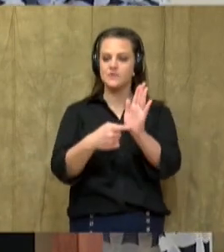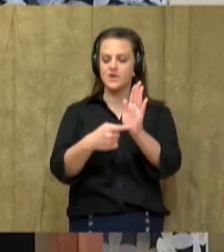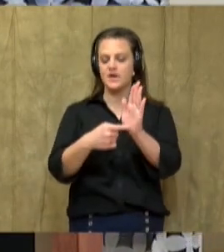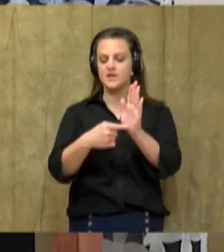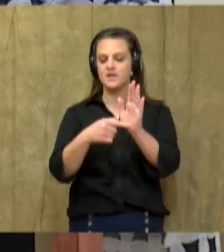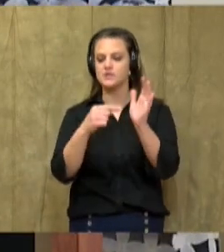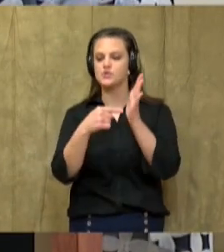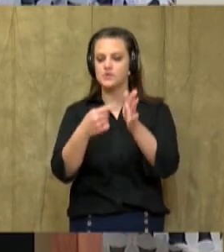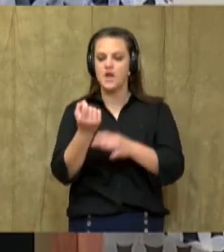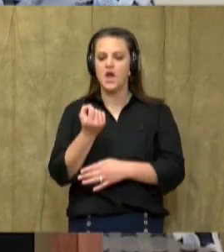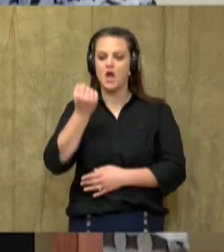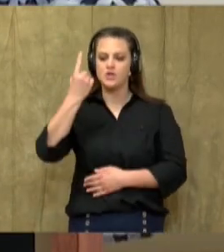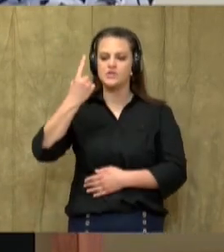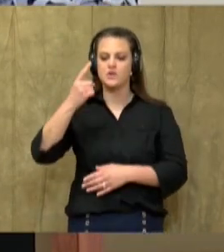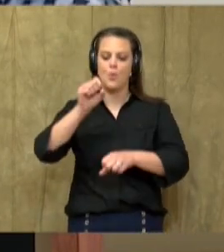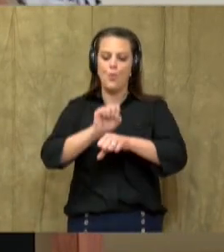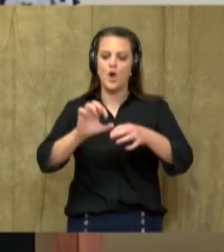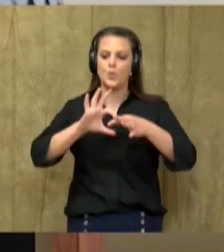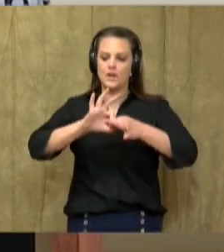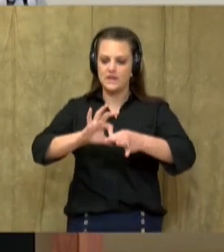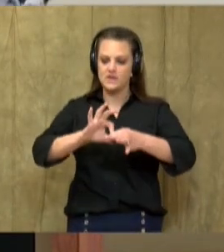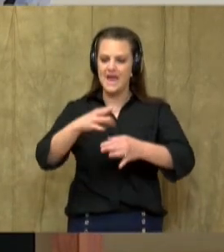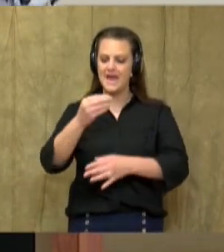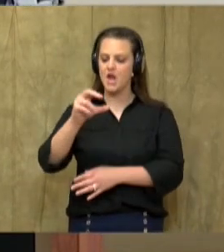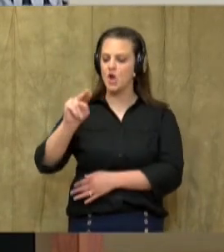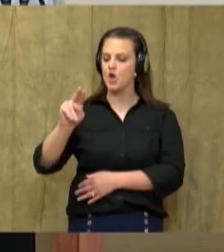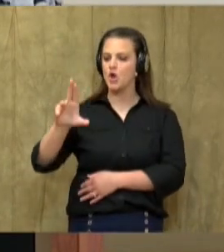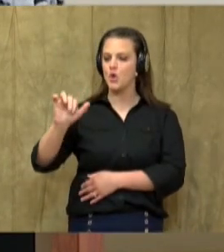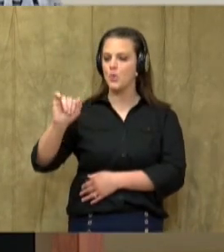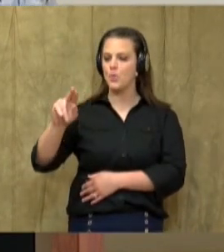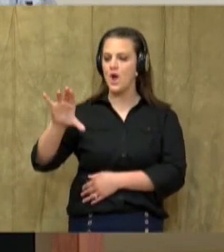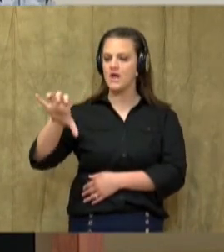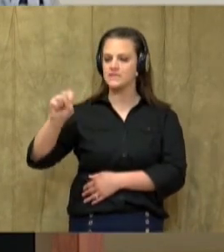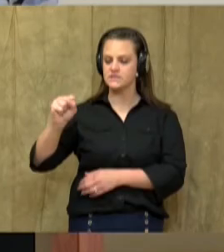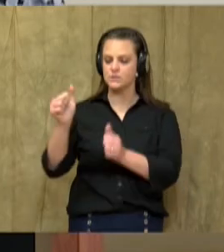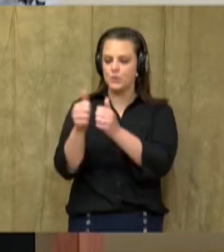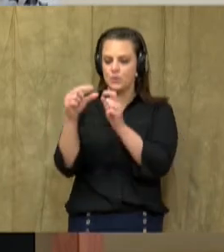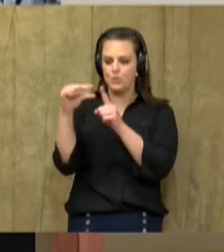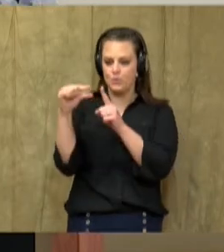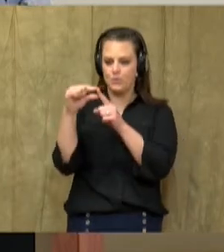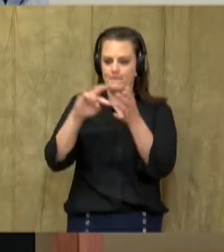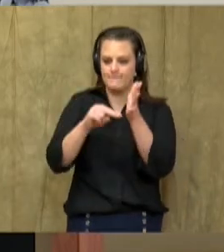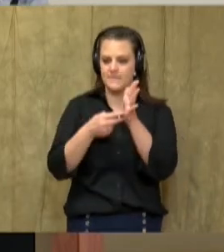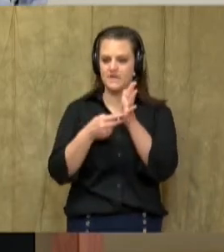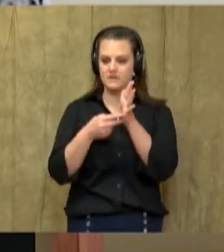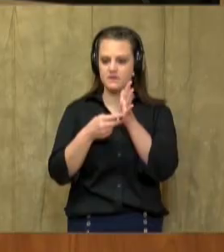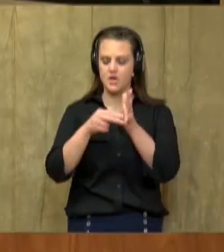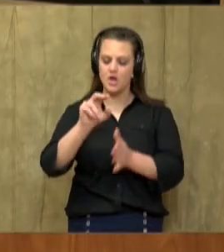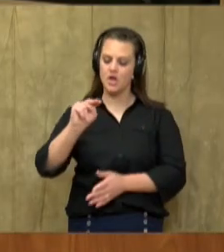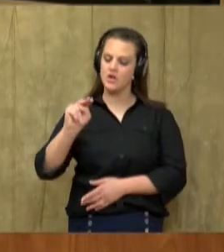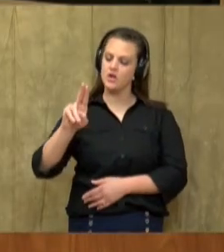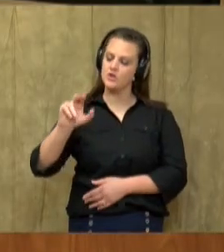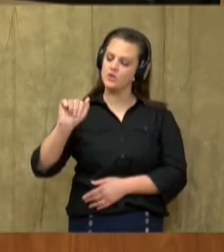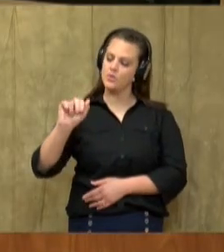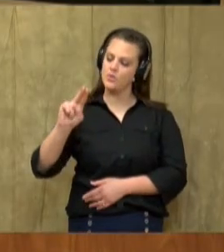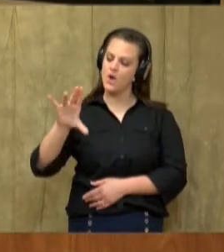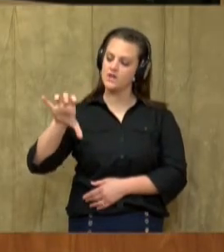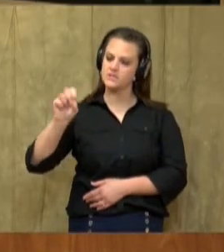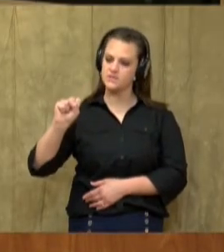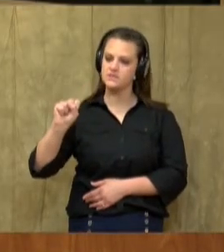of figurative language, word relationships, and nuances in word meanings. And that's what we're dealing with, the nuances in the